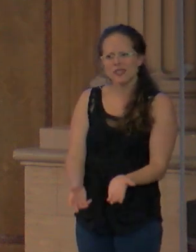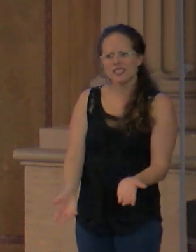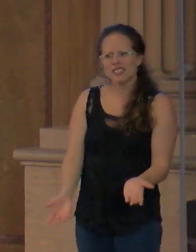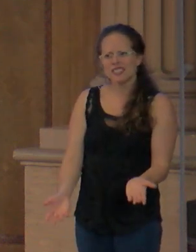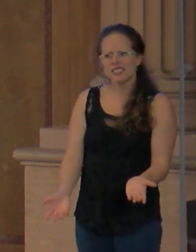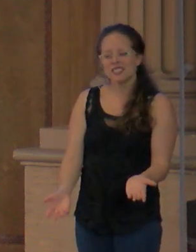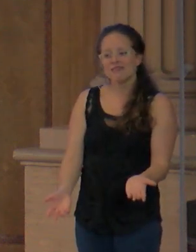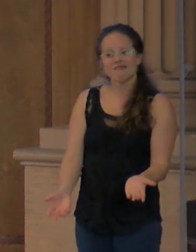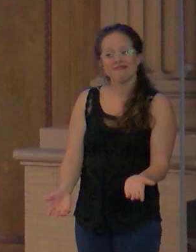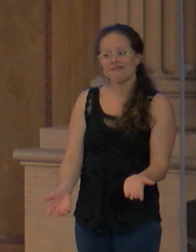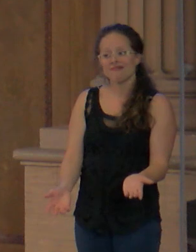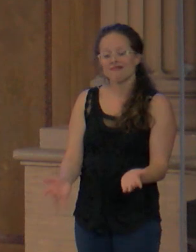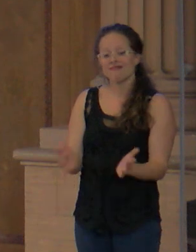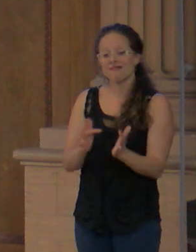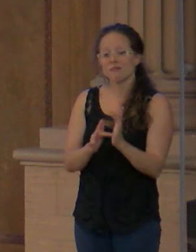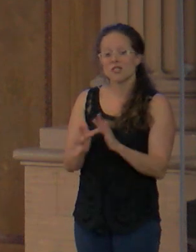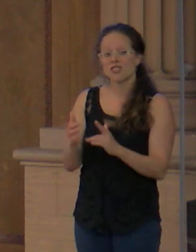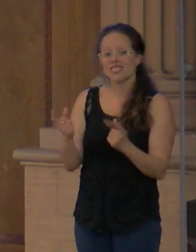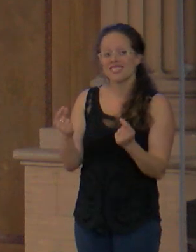But Jesus rose again.